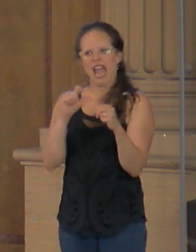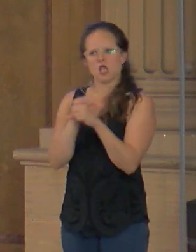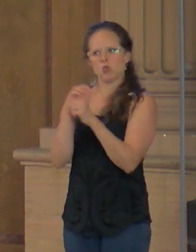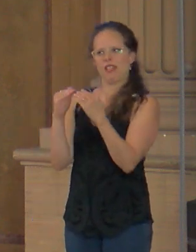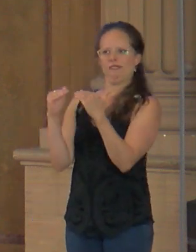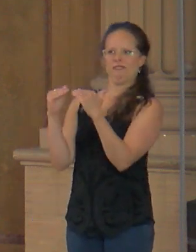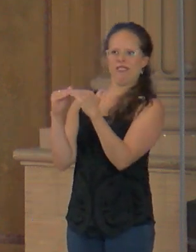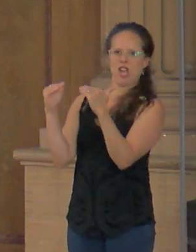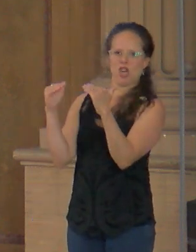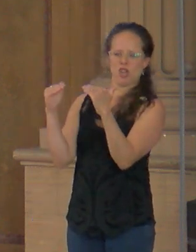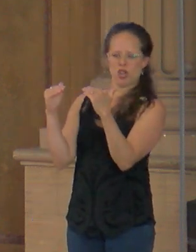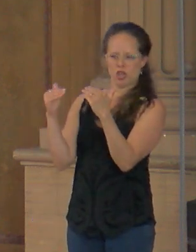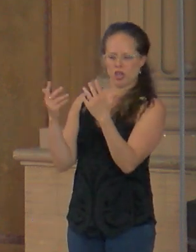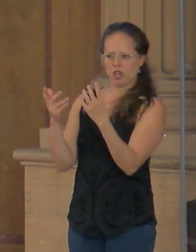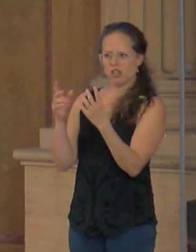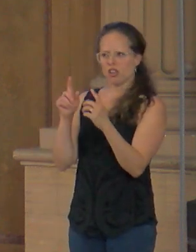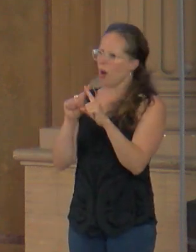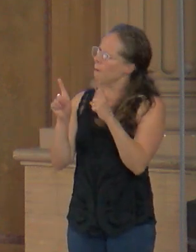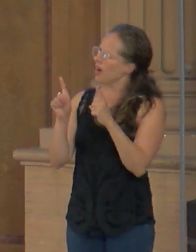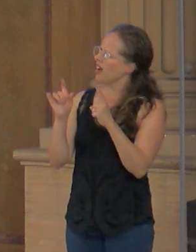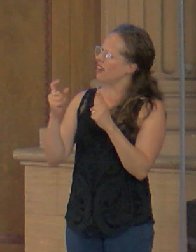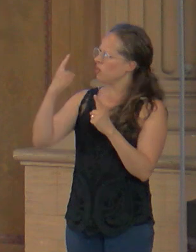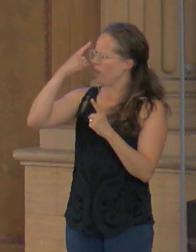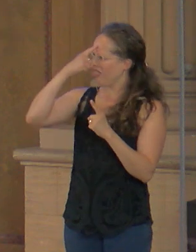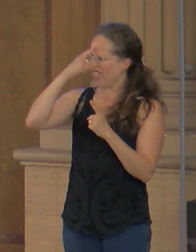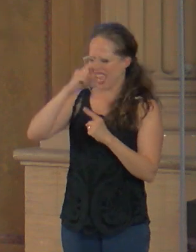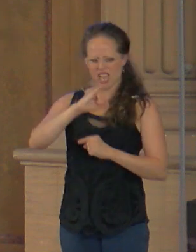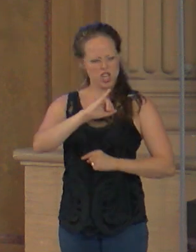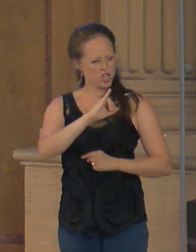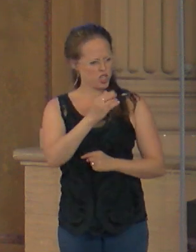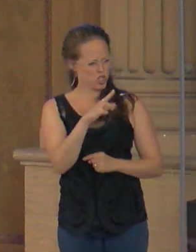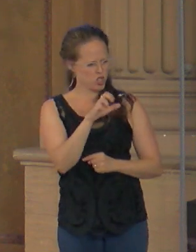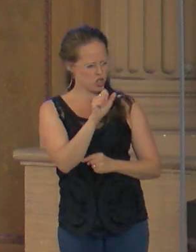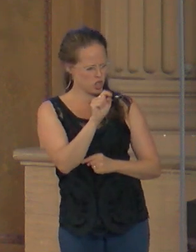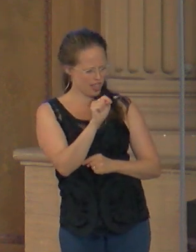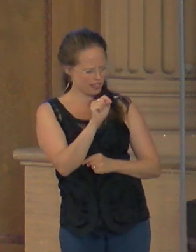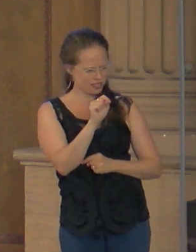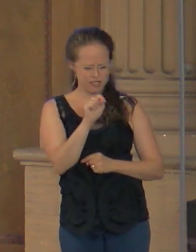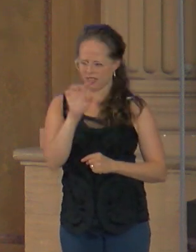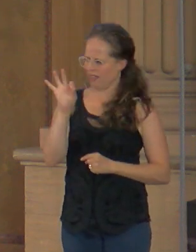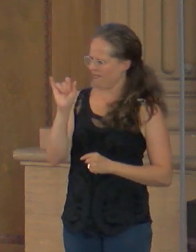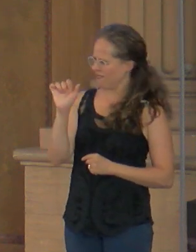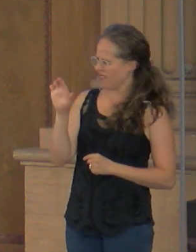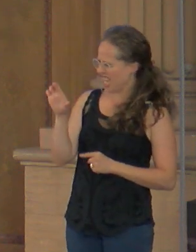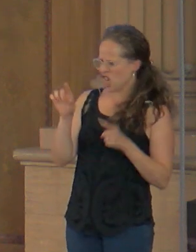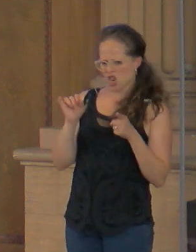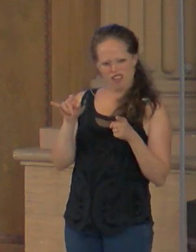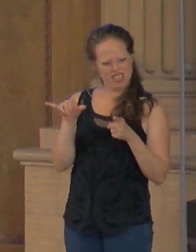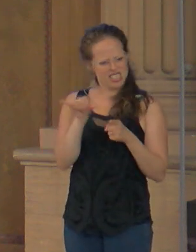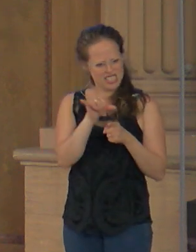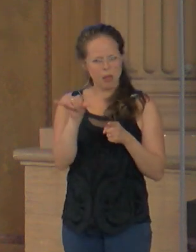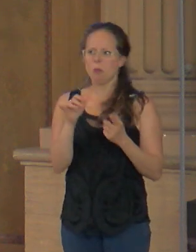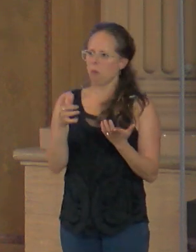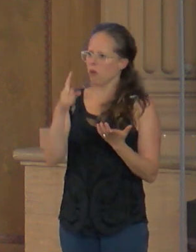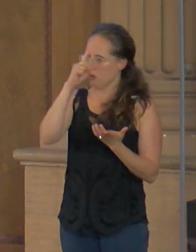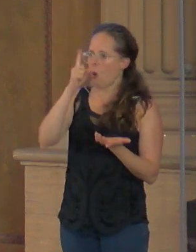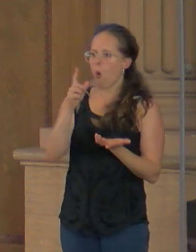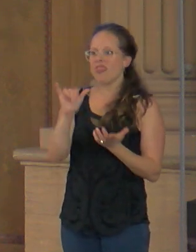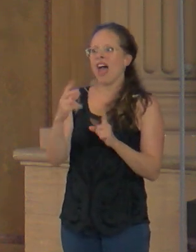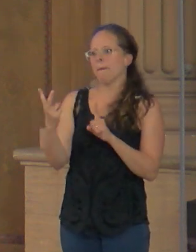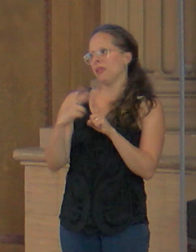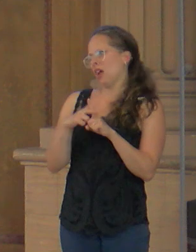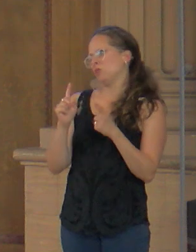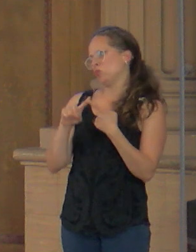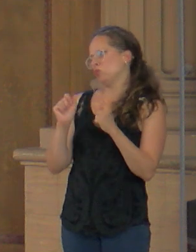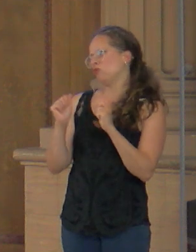if we think of justice mainly as fairness, then we actually will see how it applies to all of us. And so, for example, parents